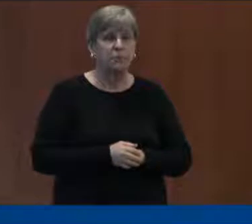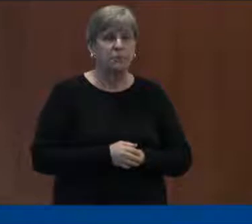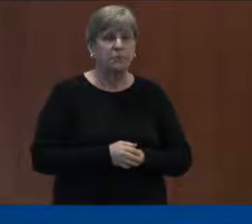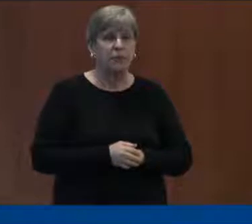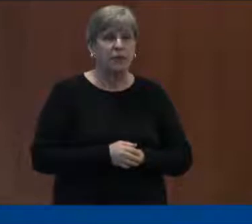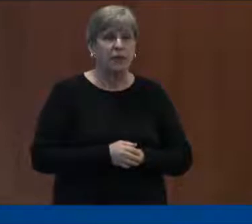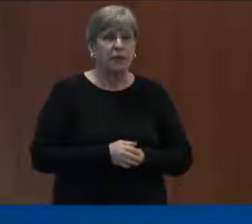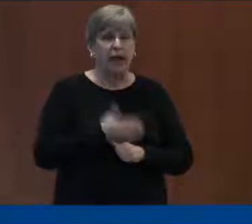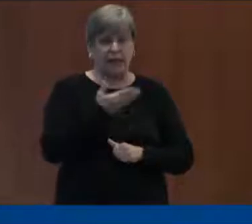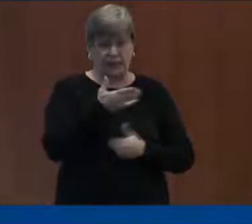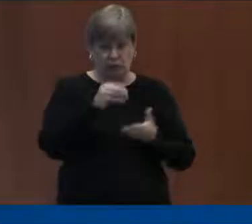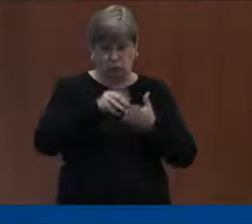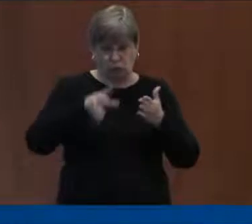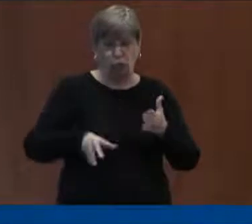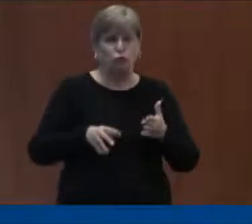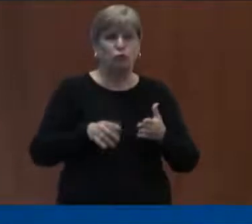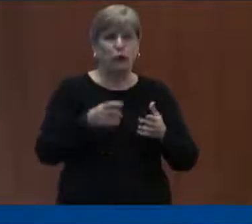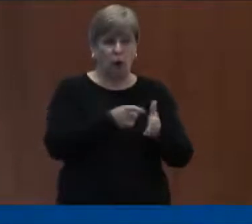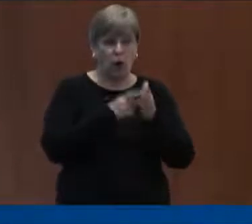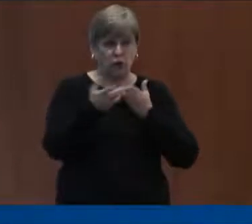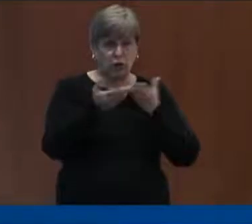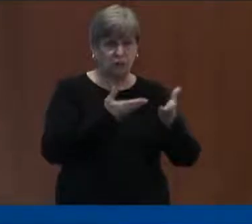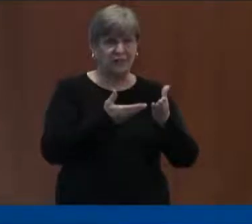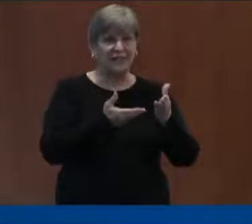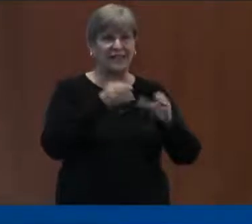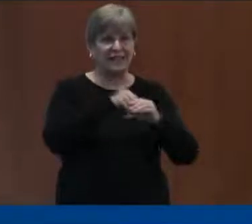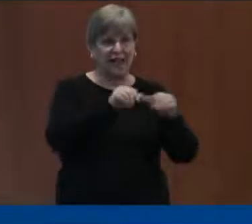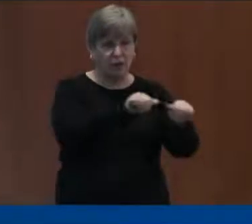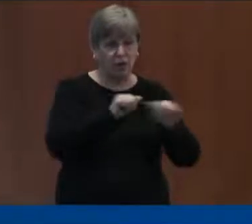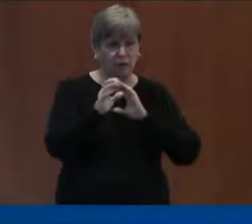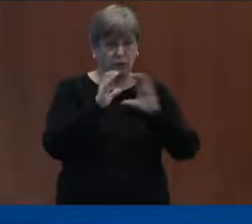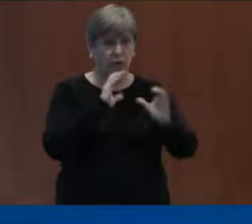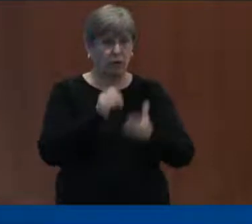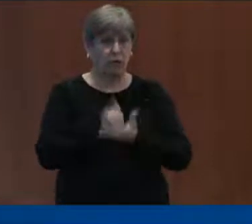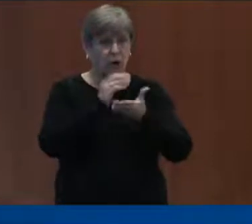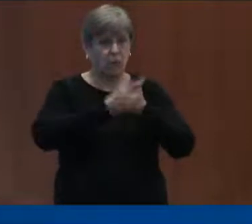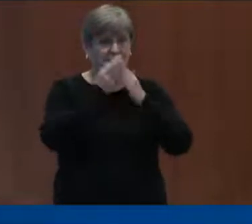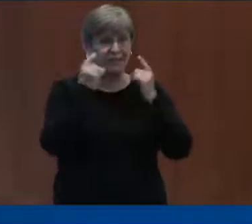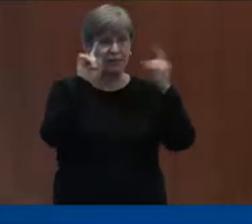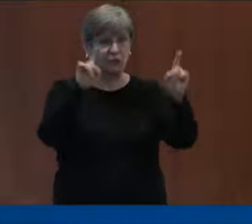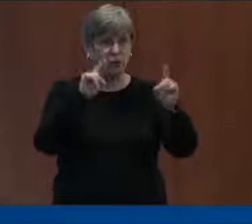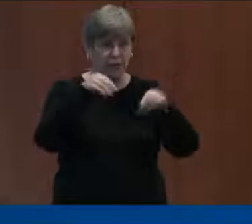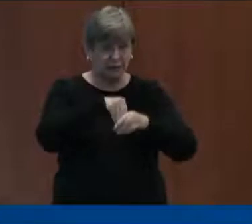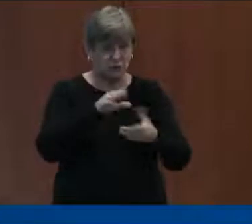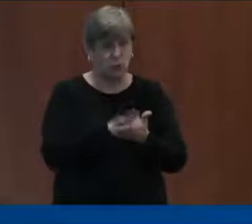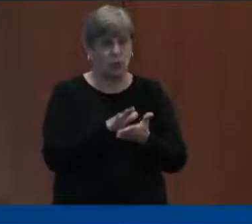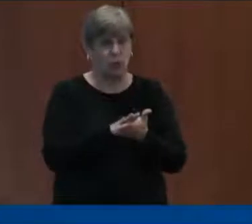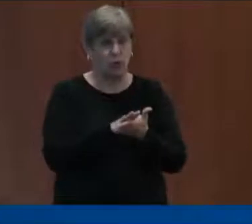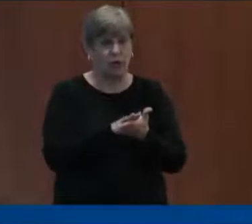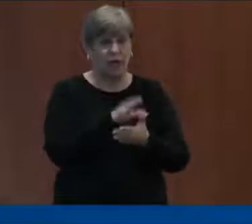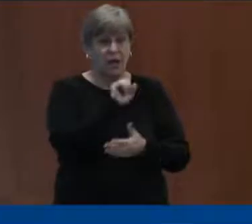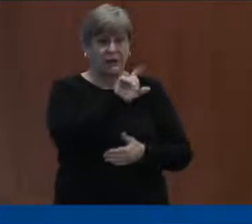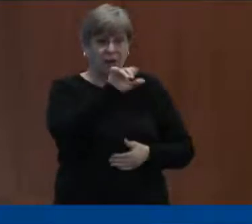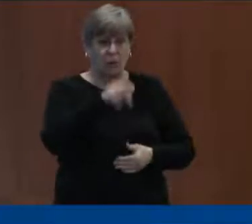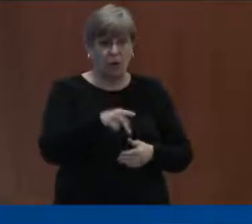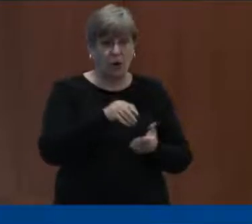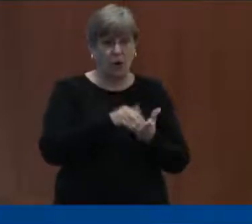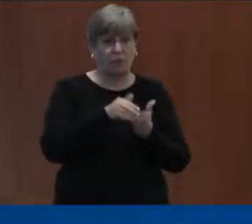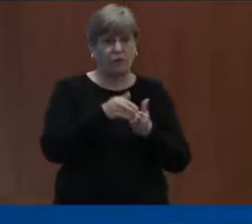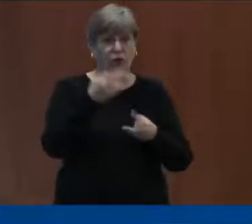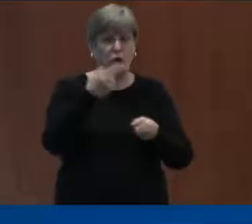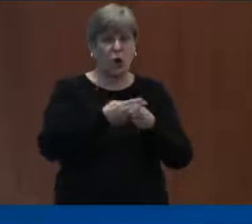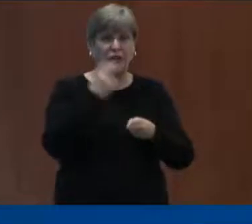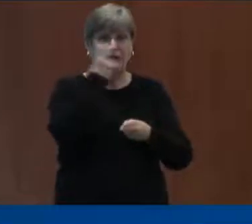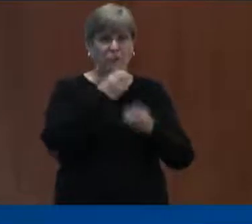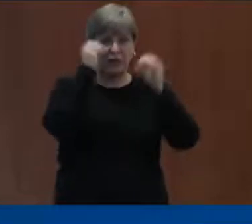these students require services in the area of communication to help them be successful in schools. SLPs are often called